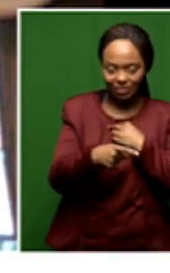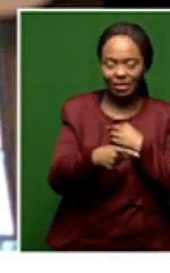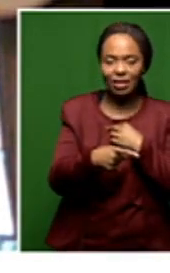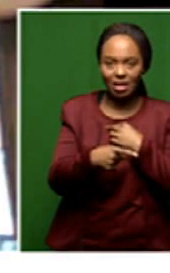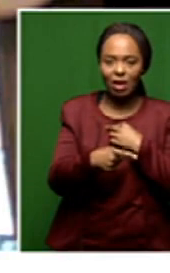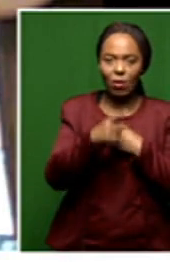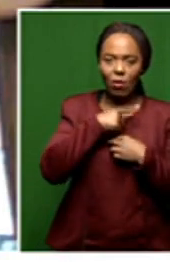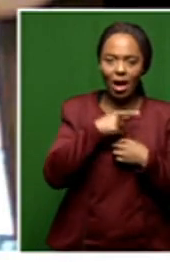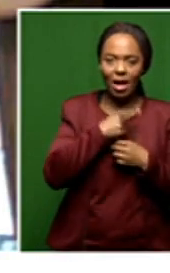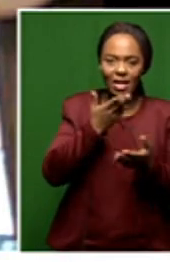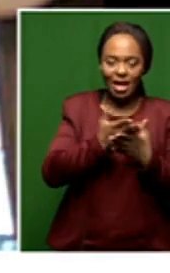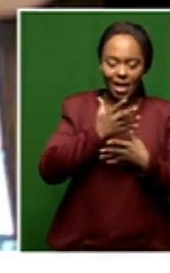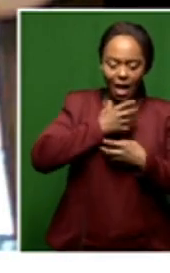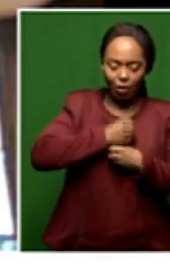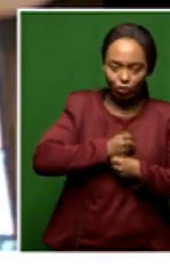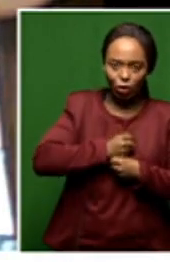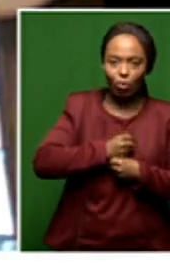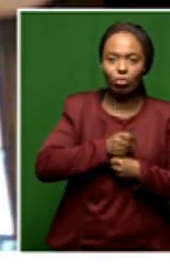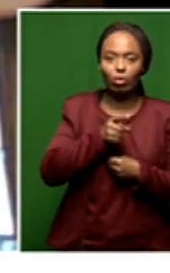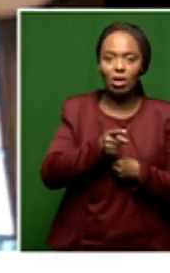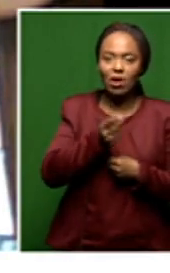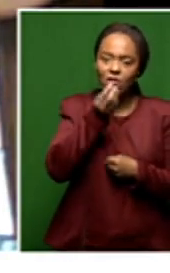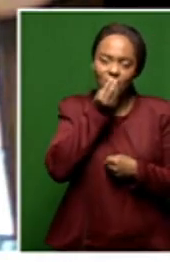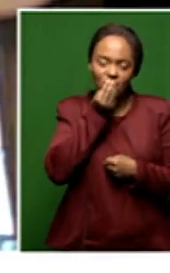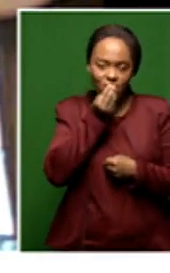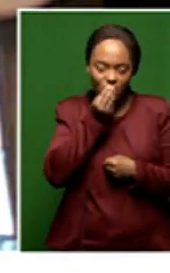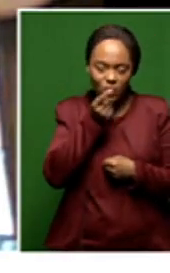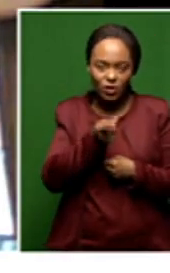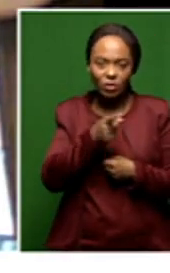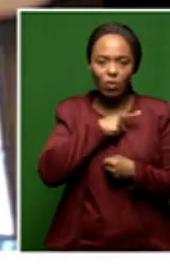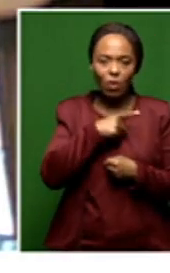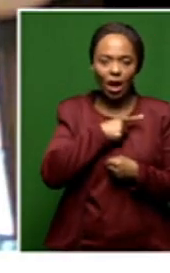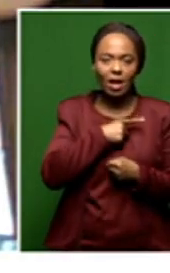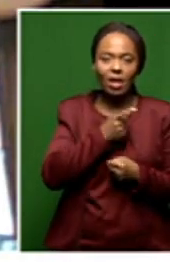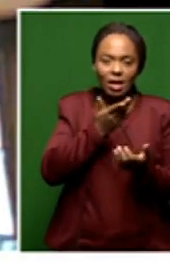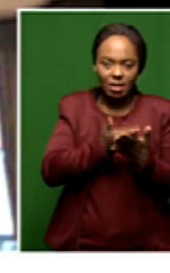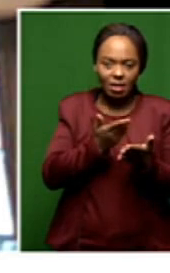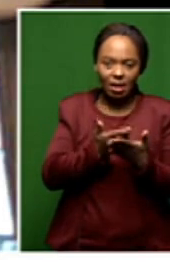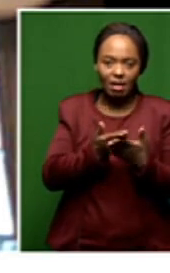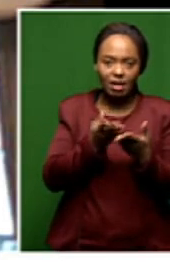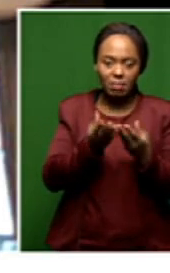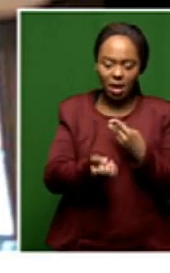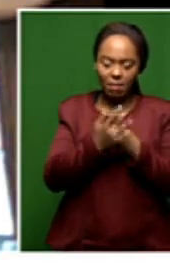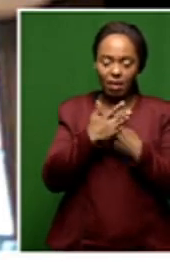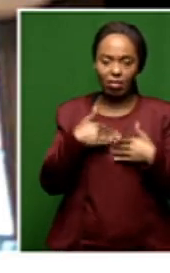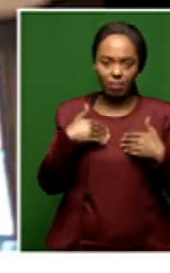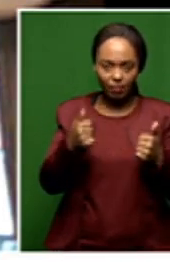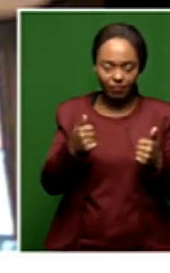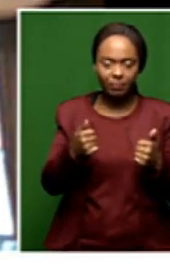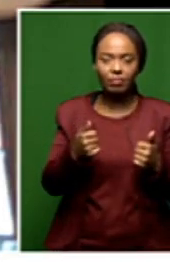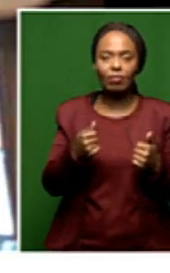absorbing and breaking down our food so that the maximum benefit is available to us. And